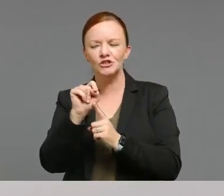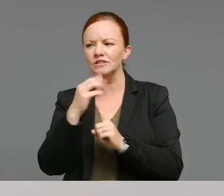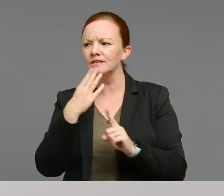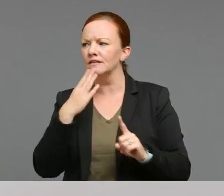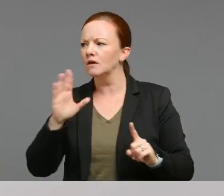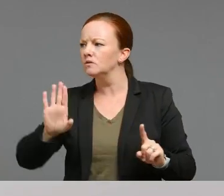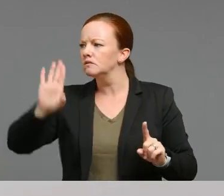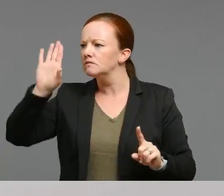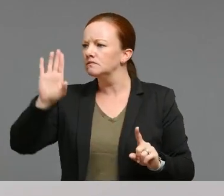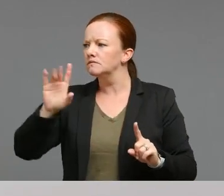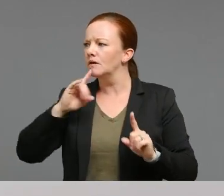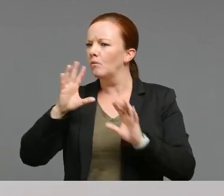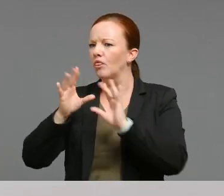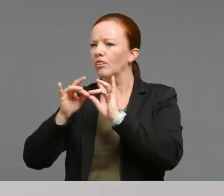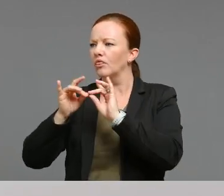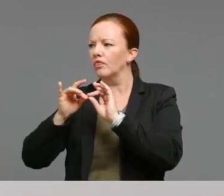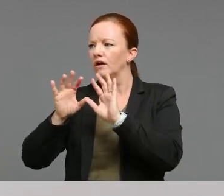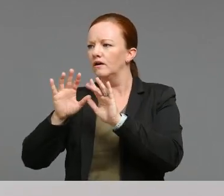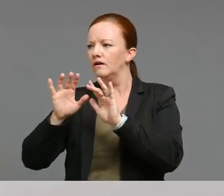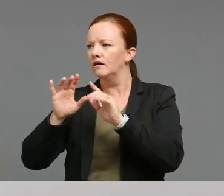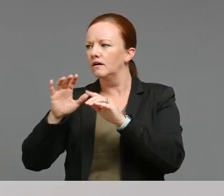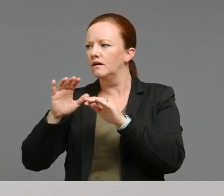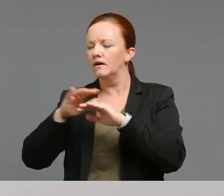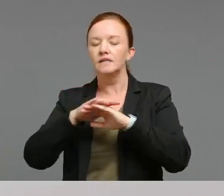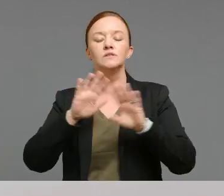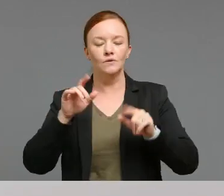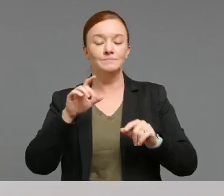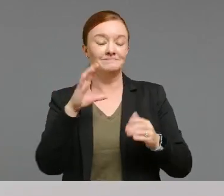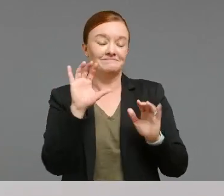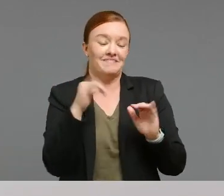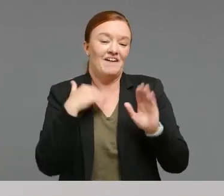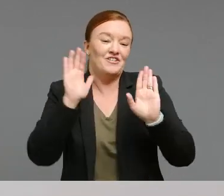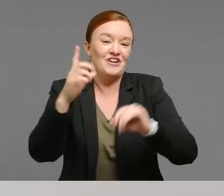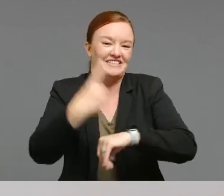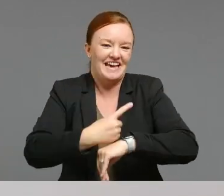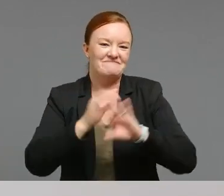today. Have a great day. Thank you. Thank you.